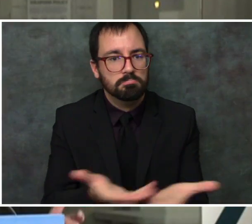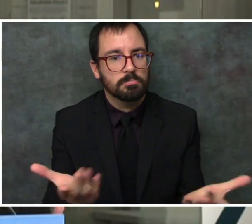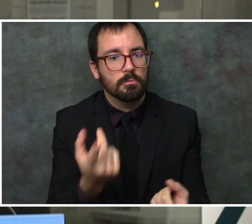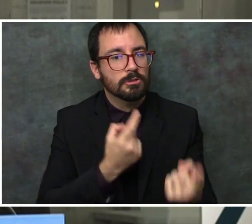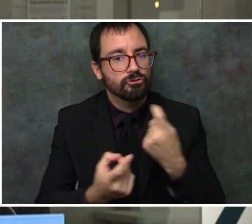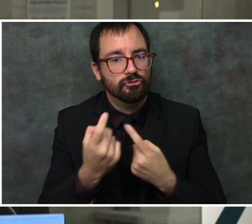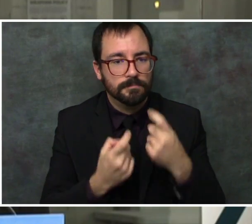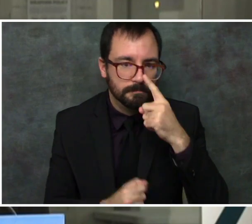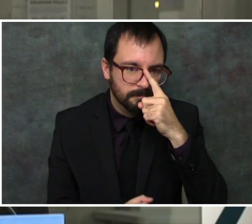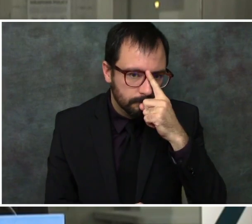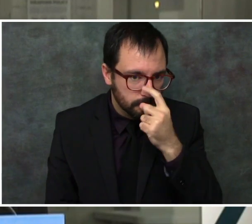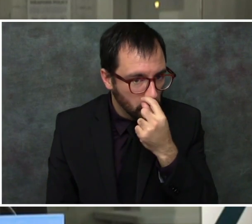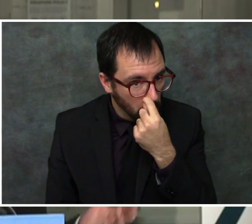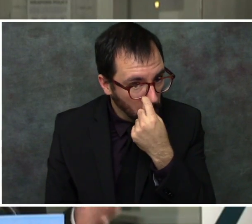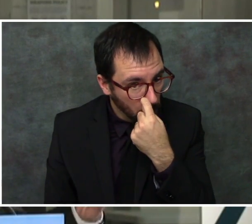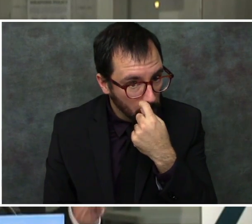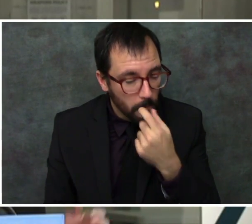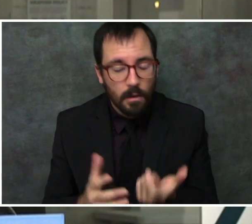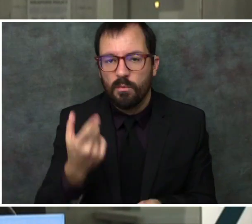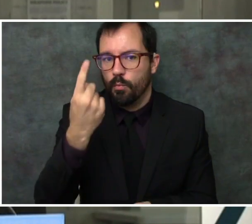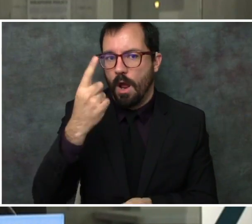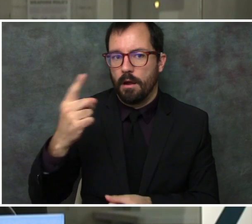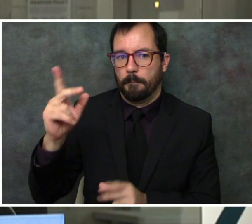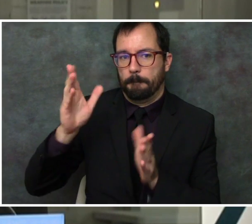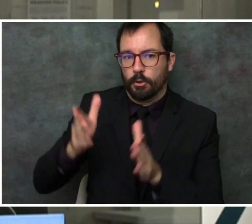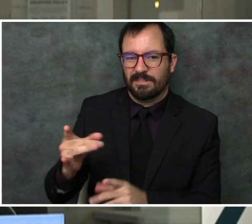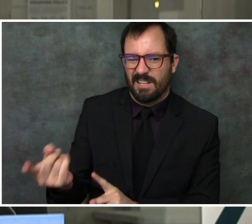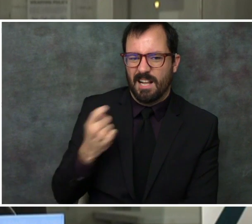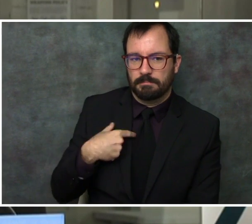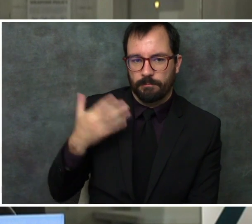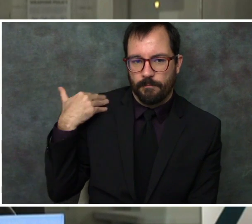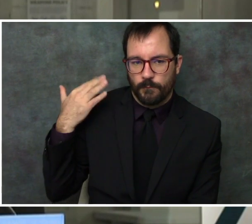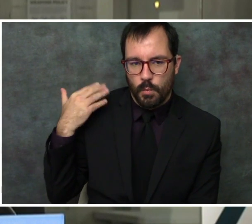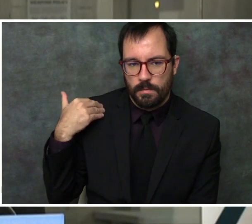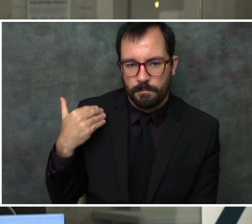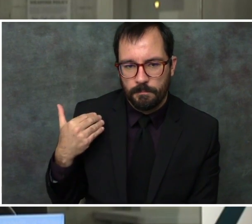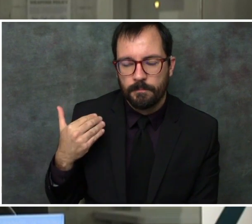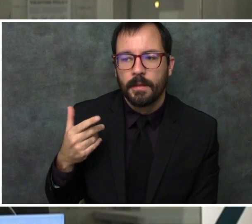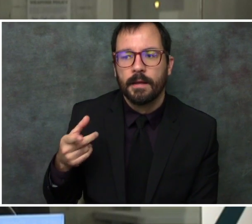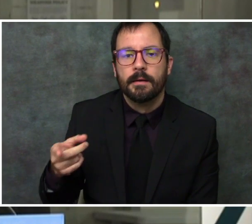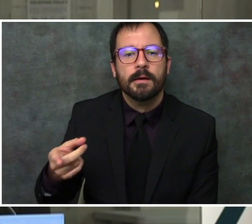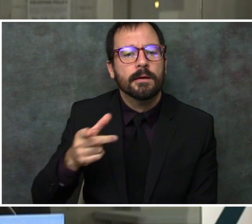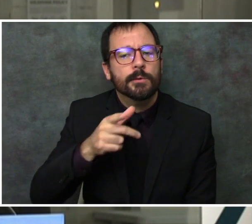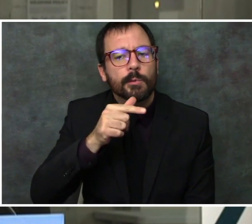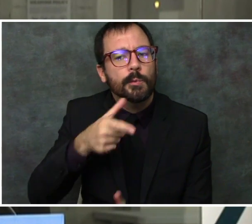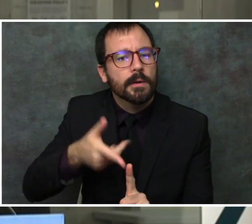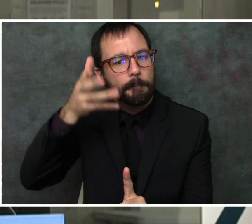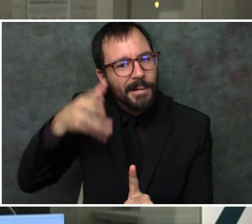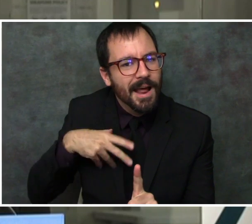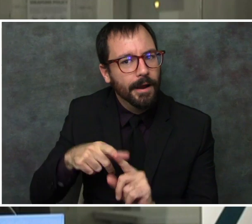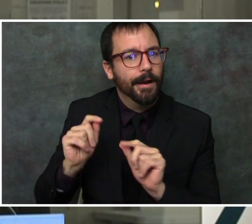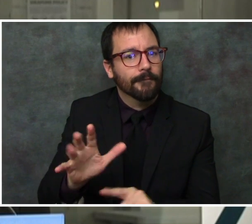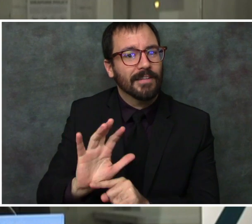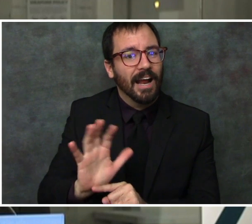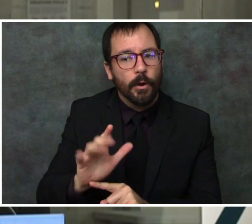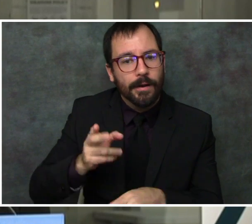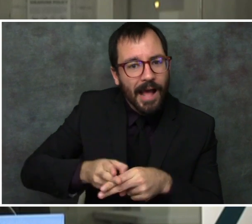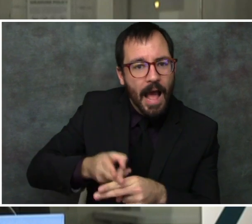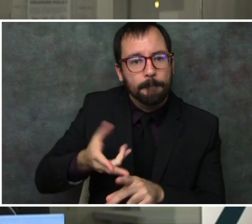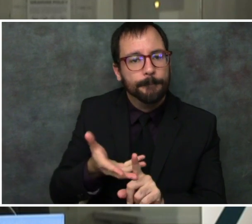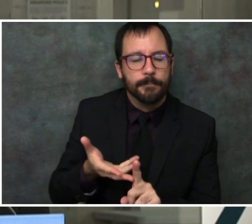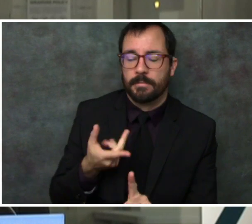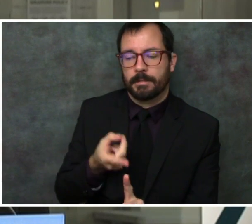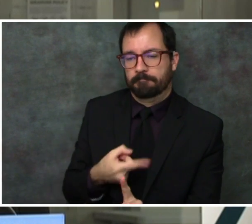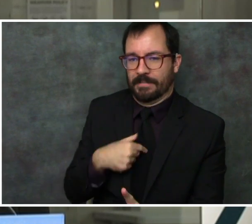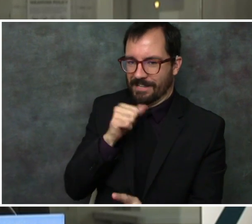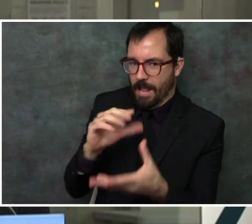to reveal his identity right now because I'll let him do that. But clearly, he was shooken up yesterday. What he explained to me,